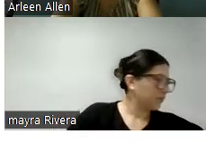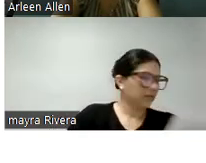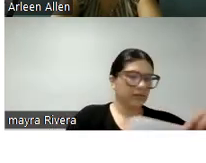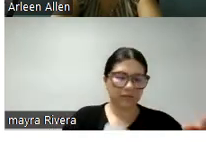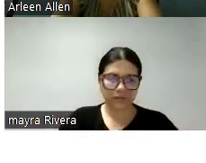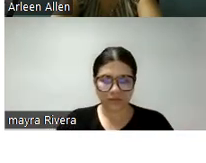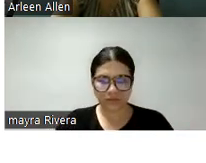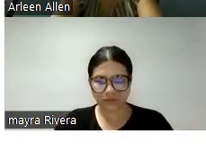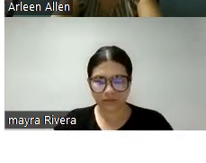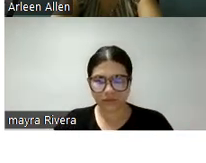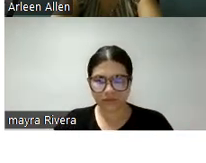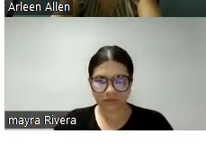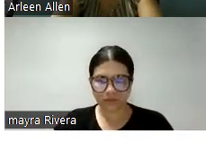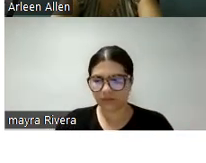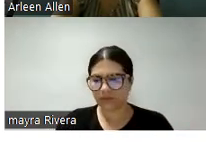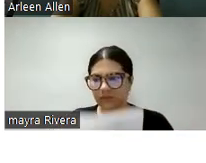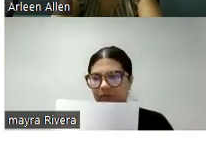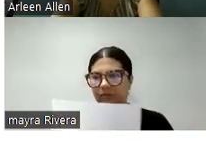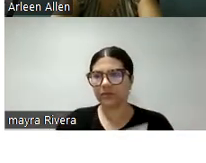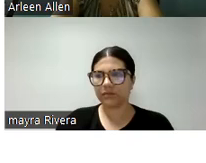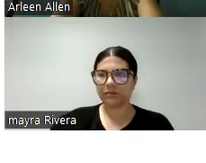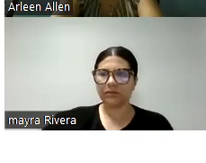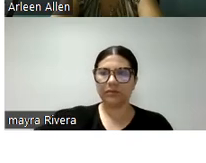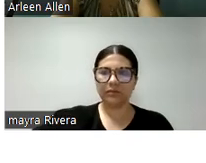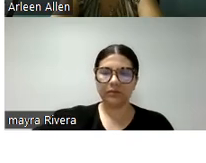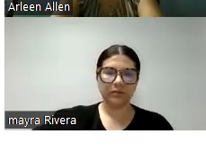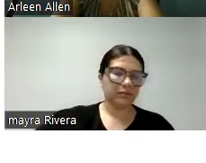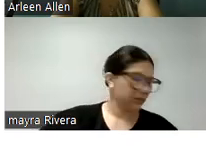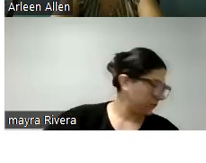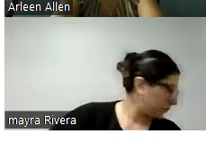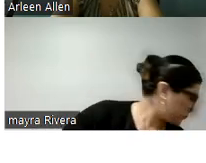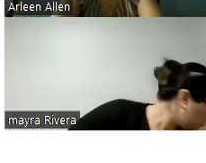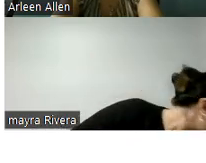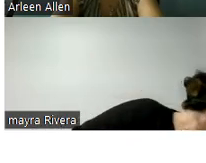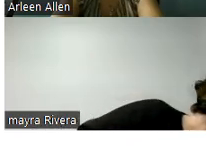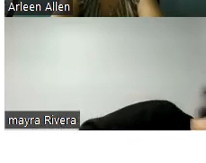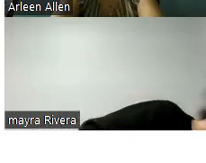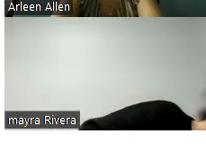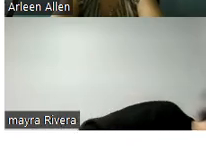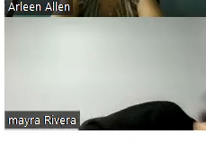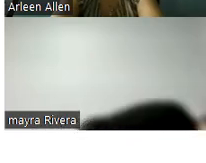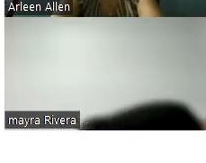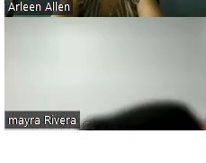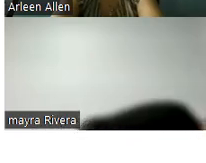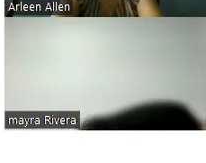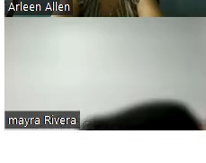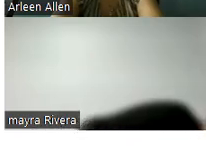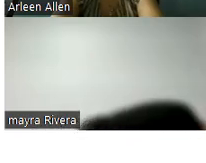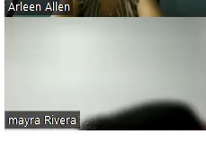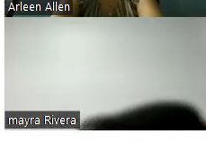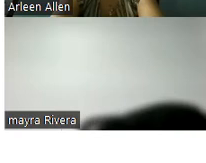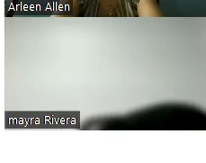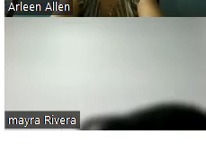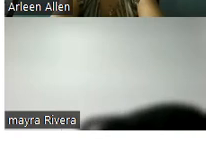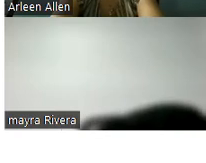here today and you think, hey, they could benefit from this information, direct them to our website. Into the work that we're doing so that